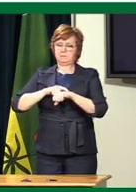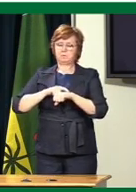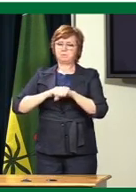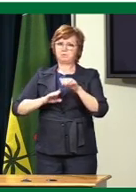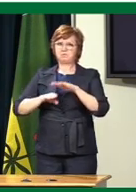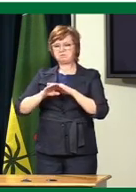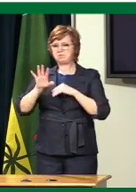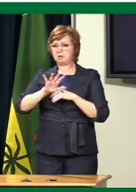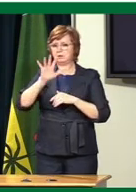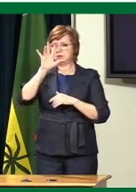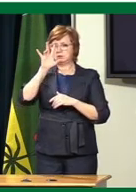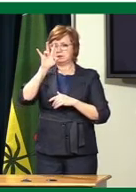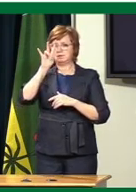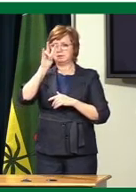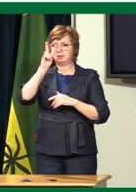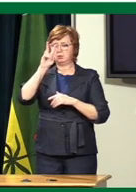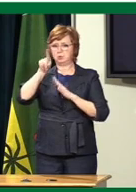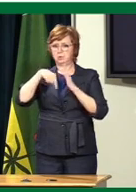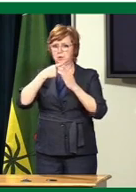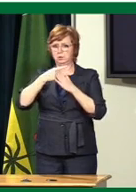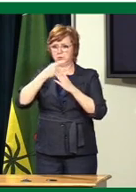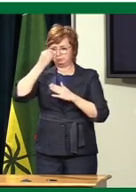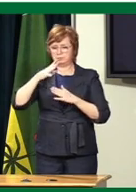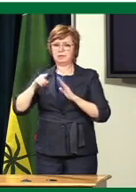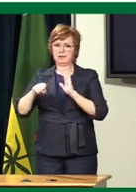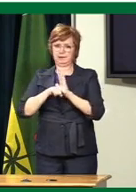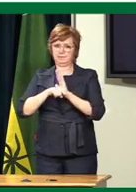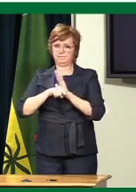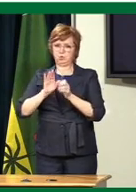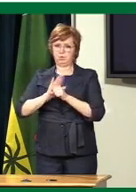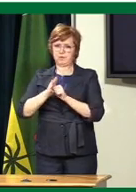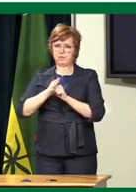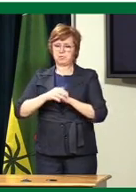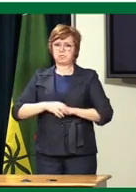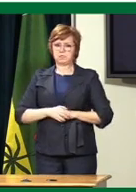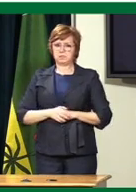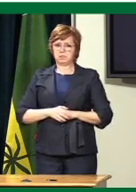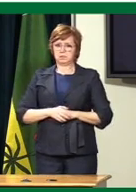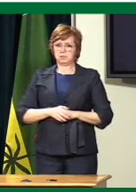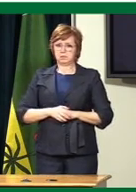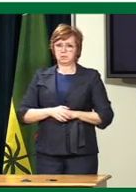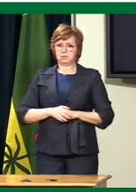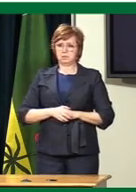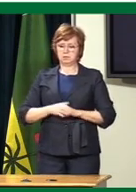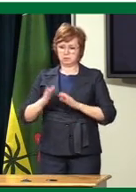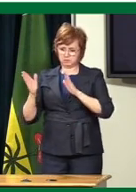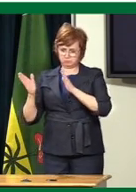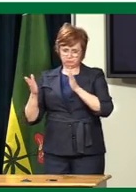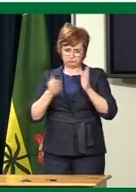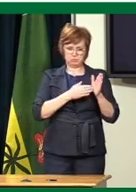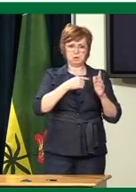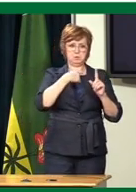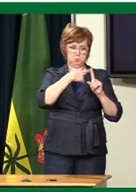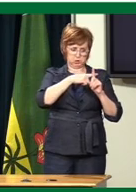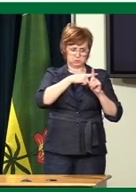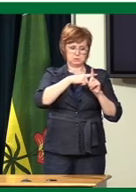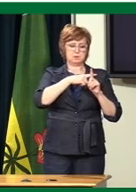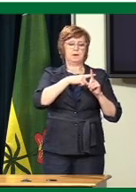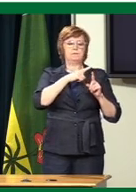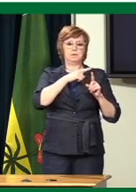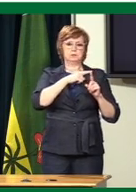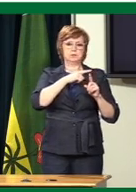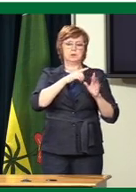hours to notify somebody that they're negative, because we are focusing on the positive. But as I said, we are increasing resources